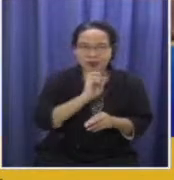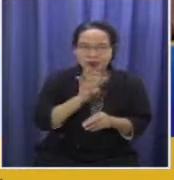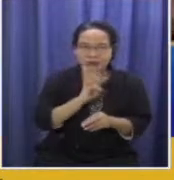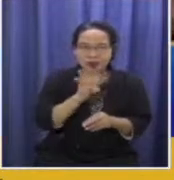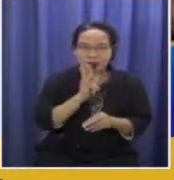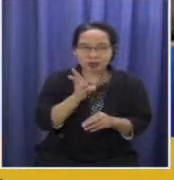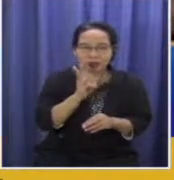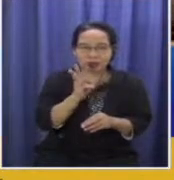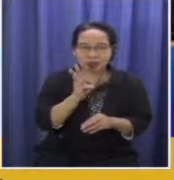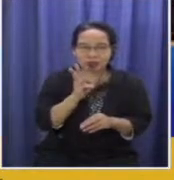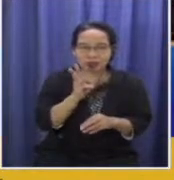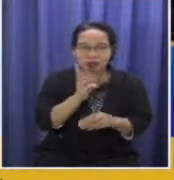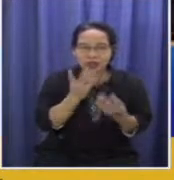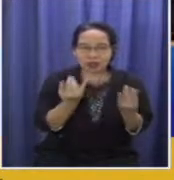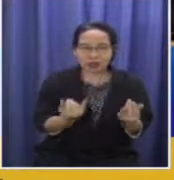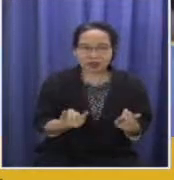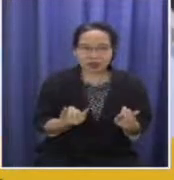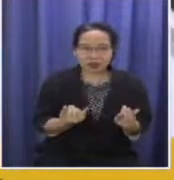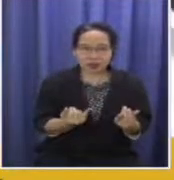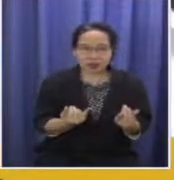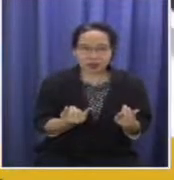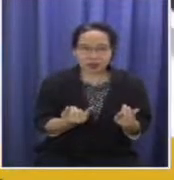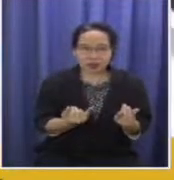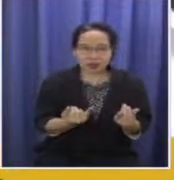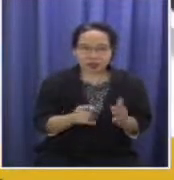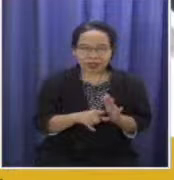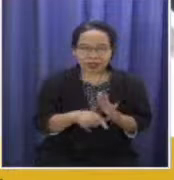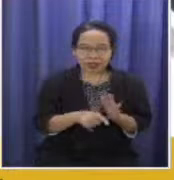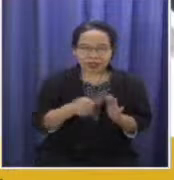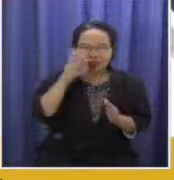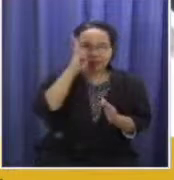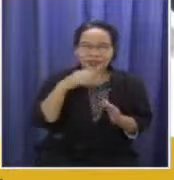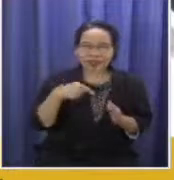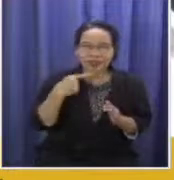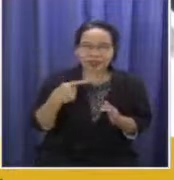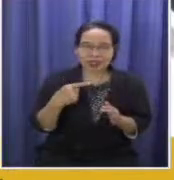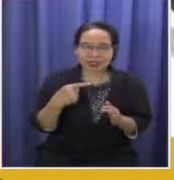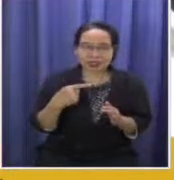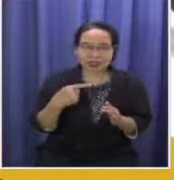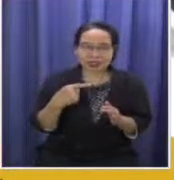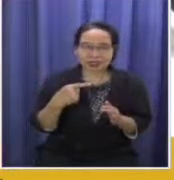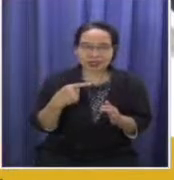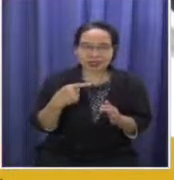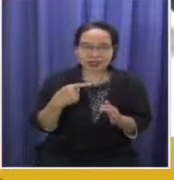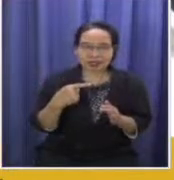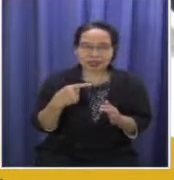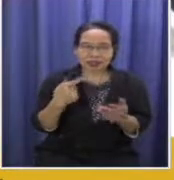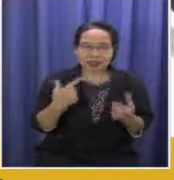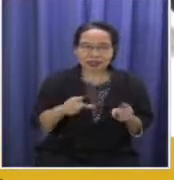waters. Now, later God said, let the